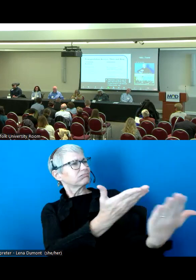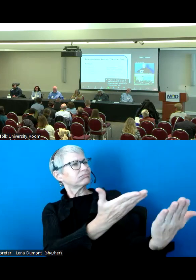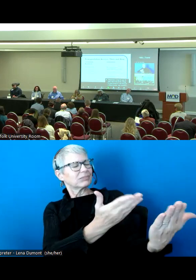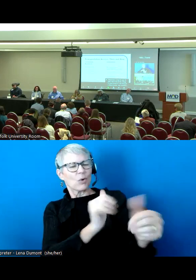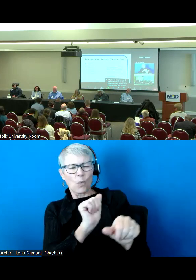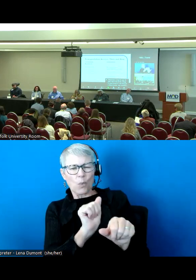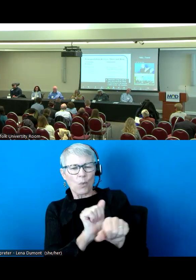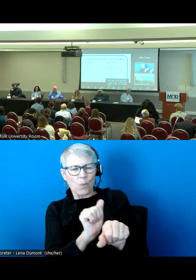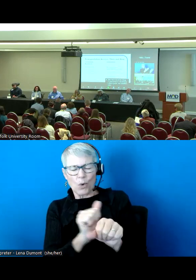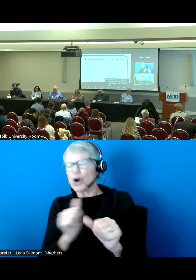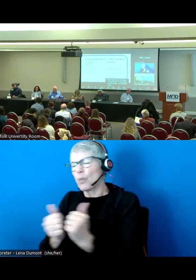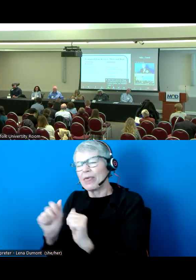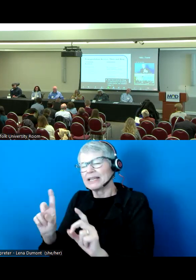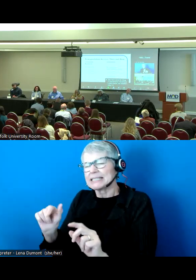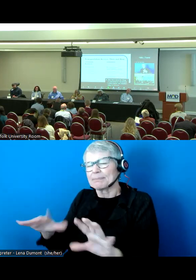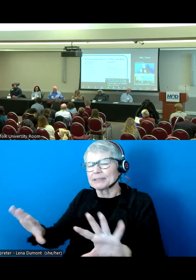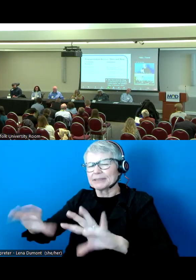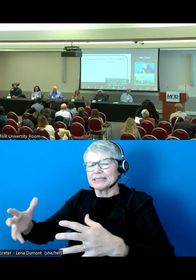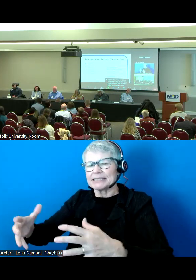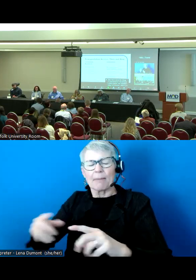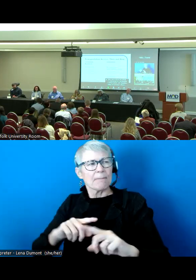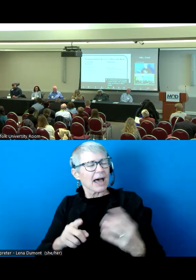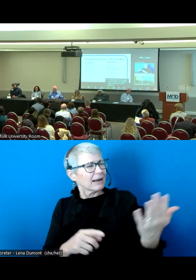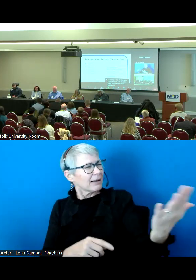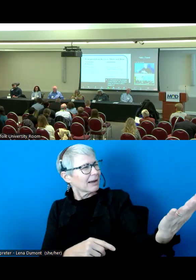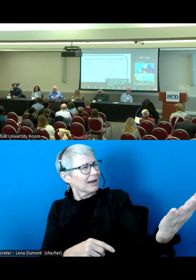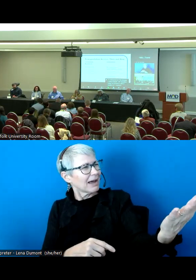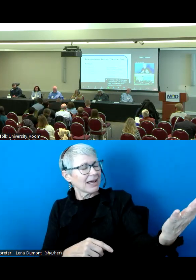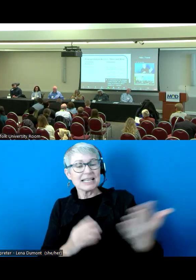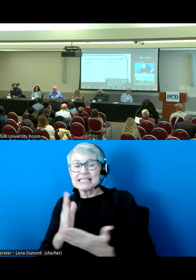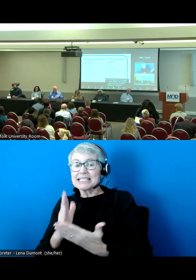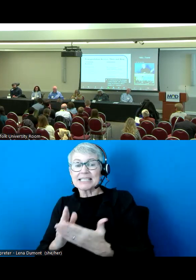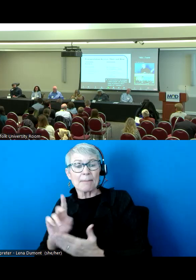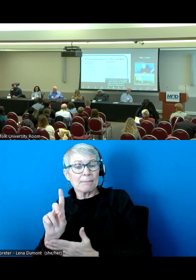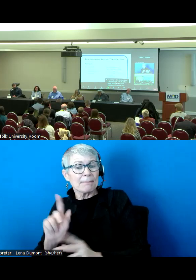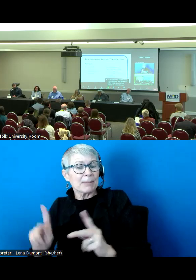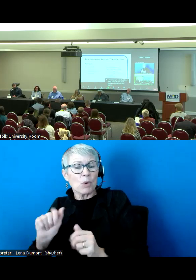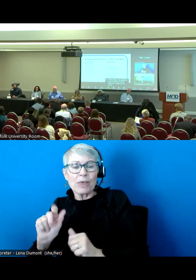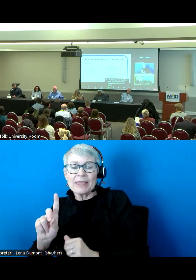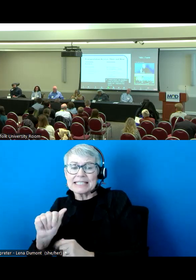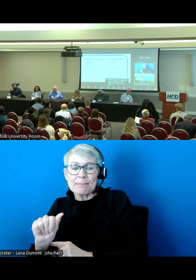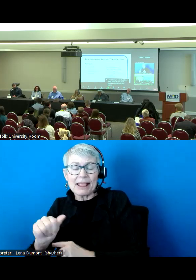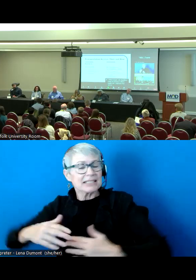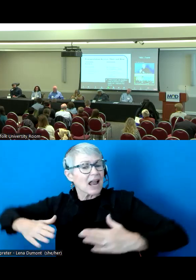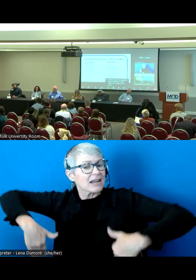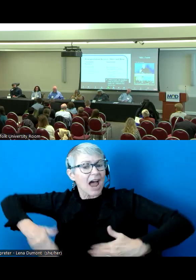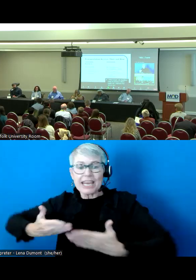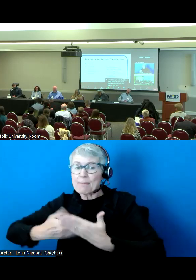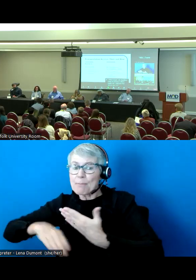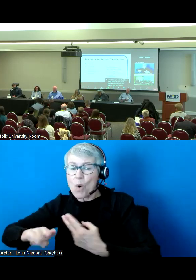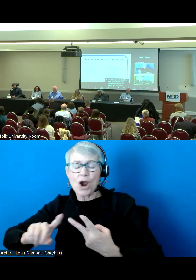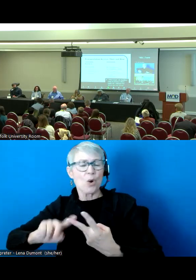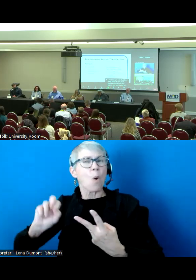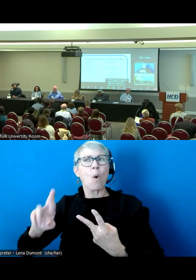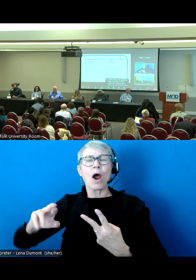but because it affects people with disabilities who have not even been born yet, who don't have disabilities to deal with,